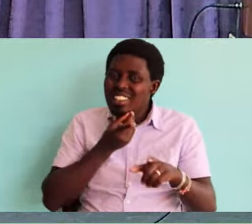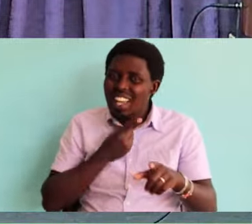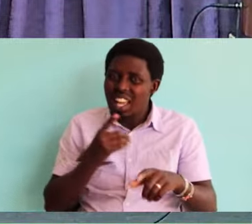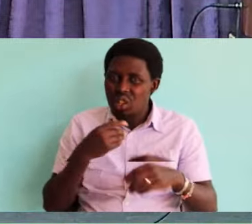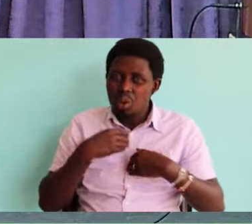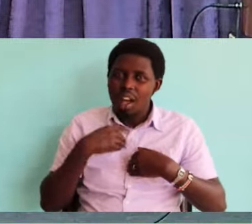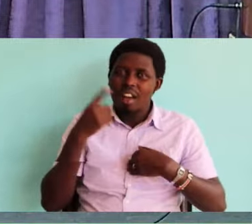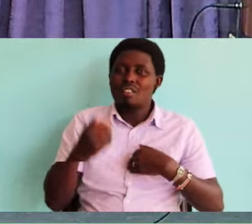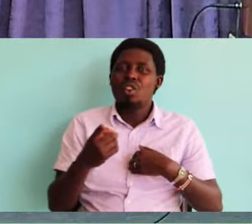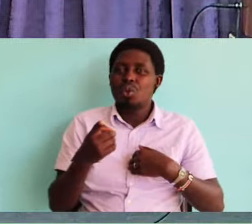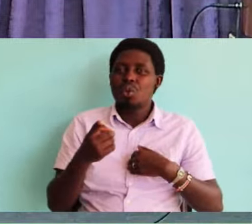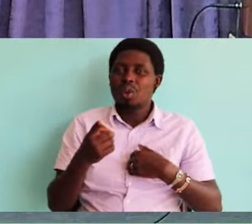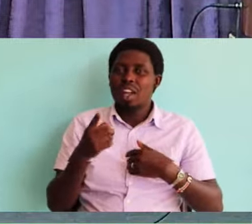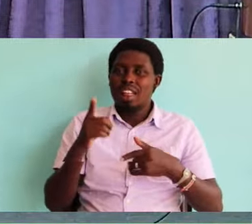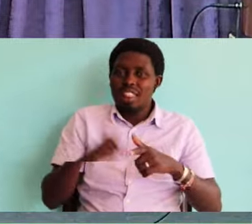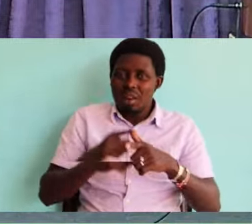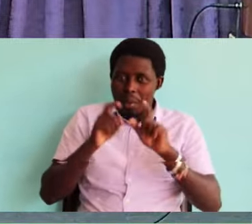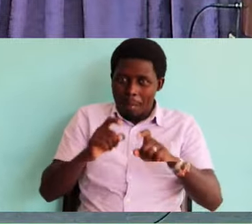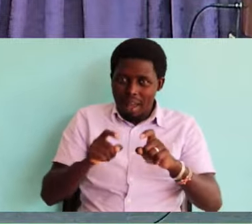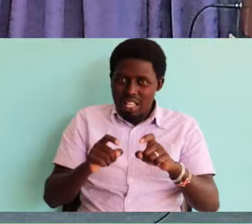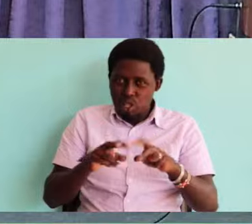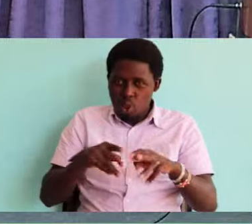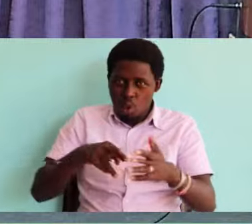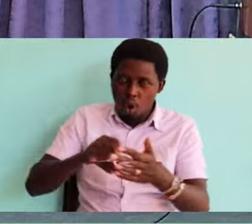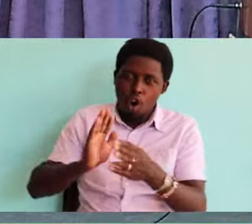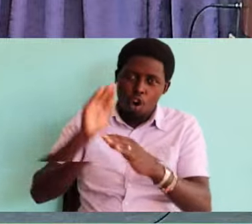must rule over it.